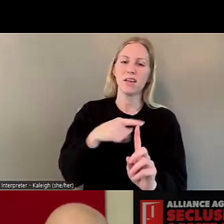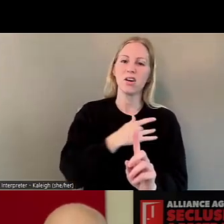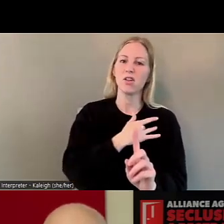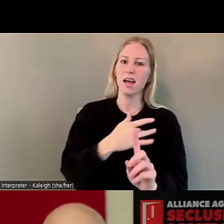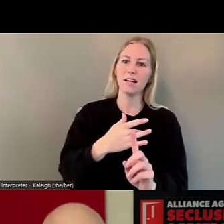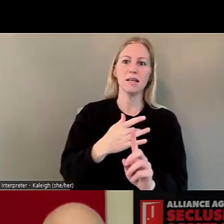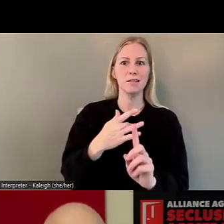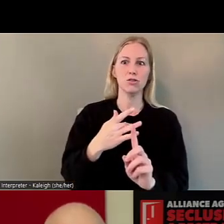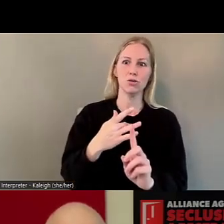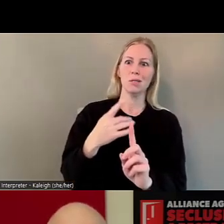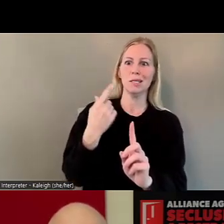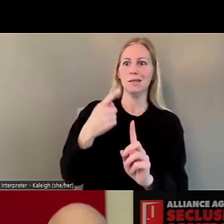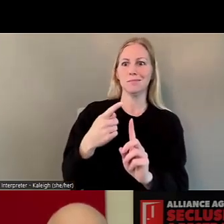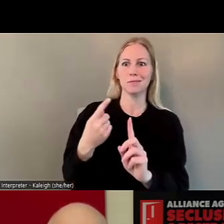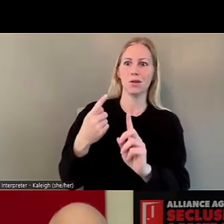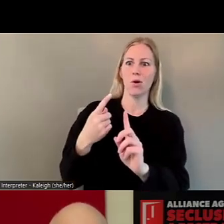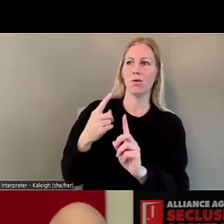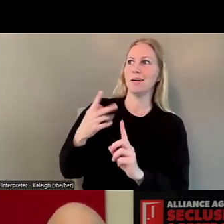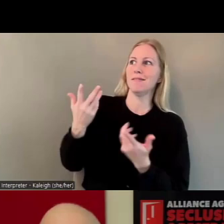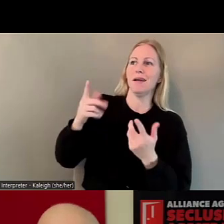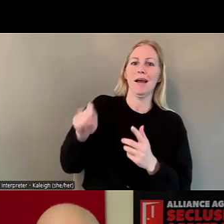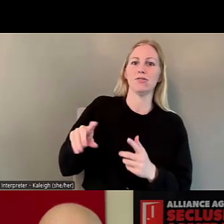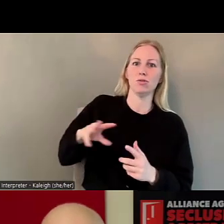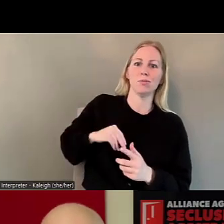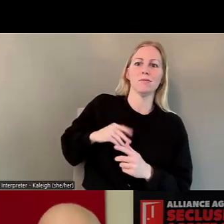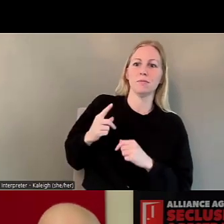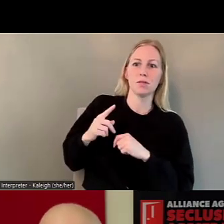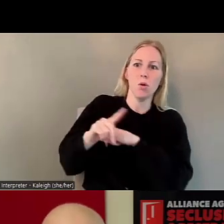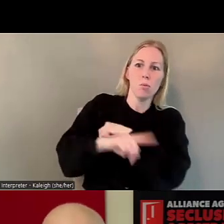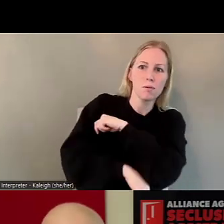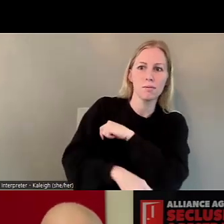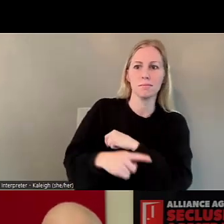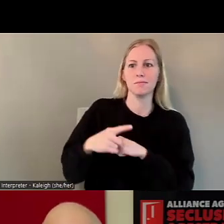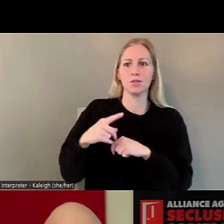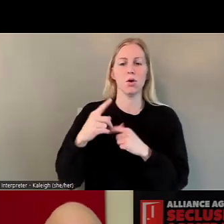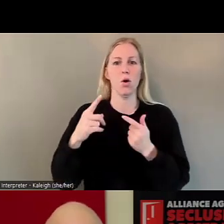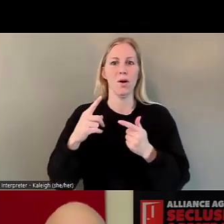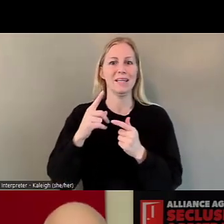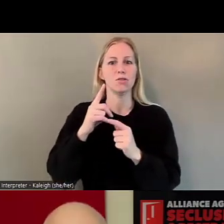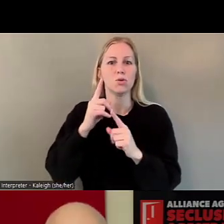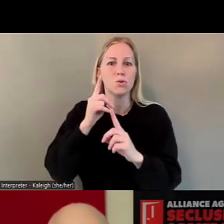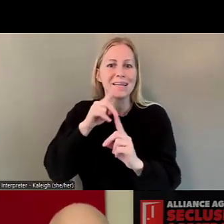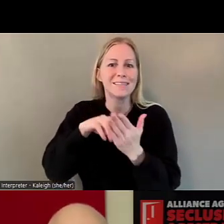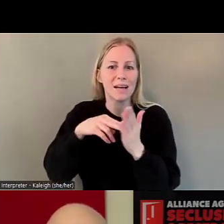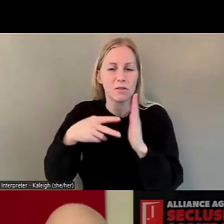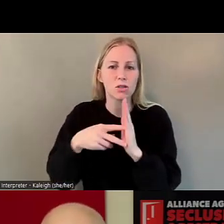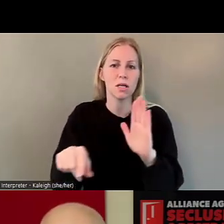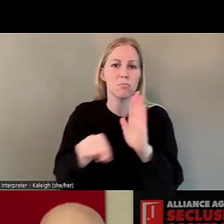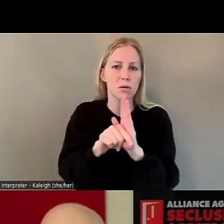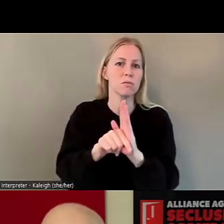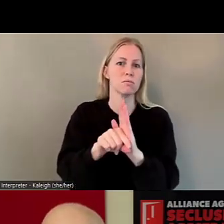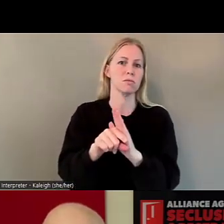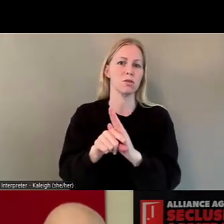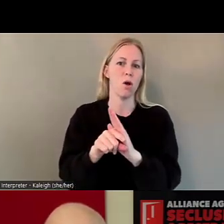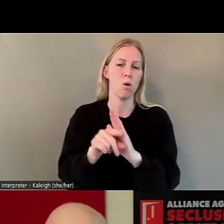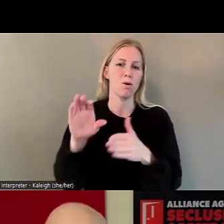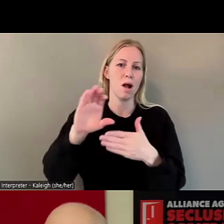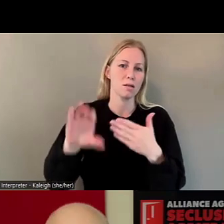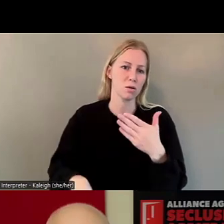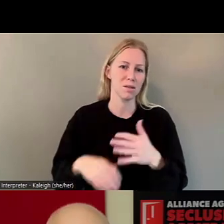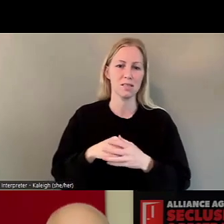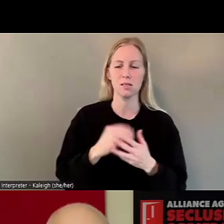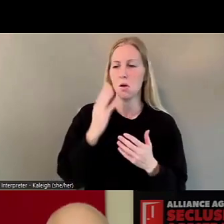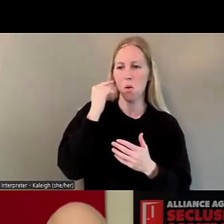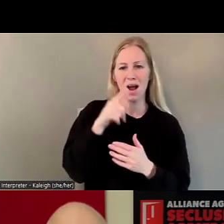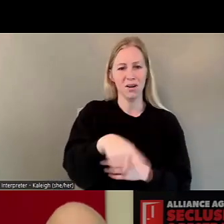consequences and discipline? What is the problem? Why are some kids being misunderstood, and why are these kids more likely to many